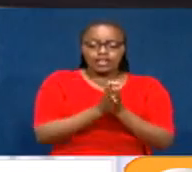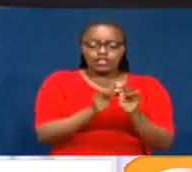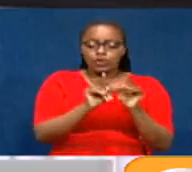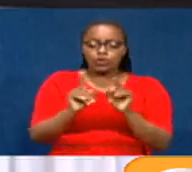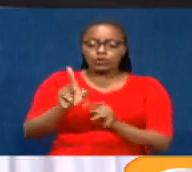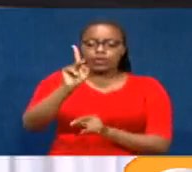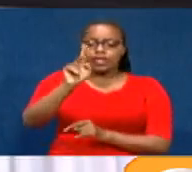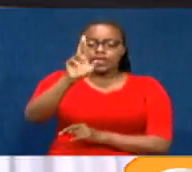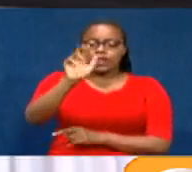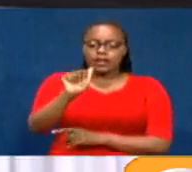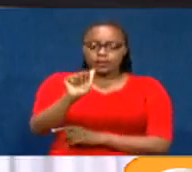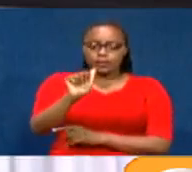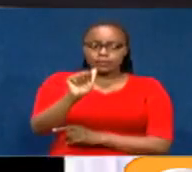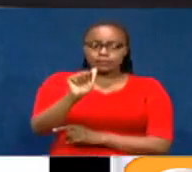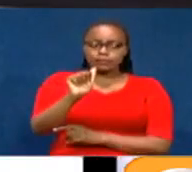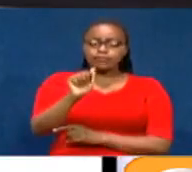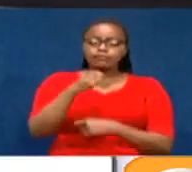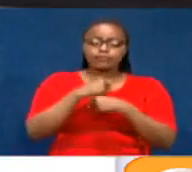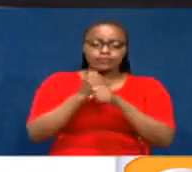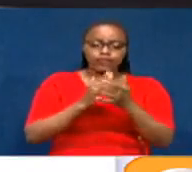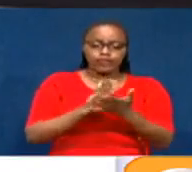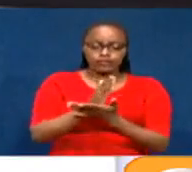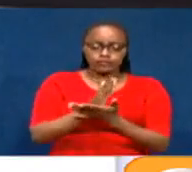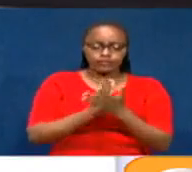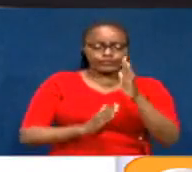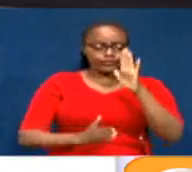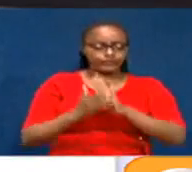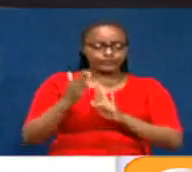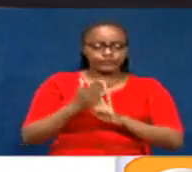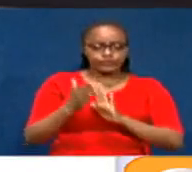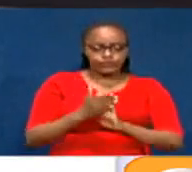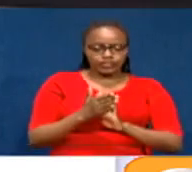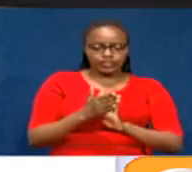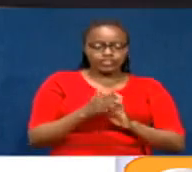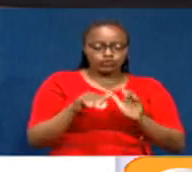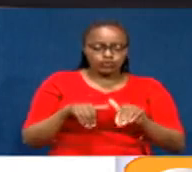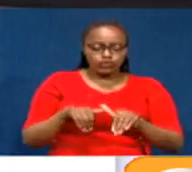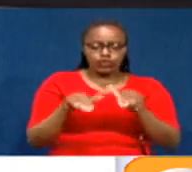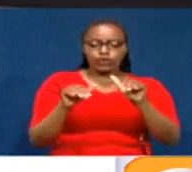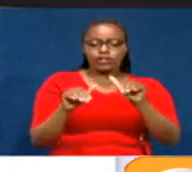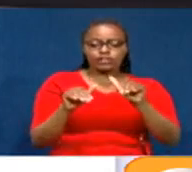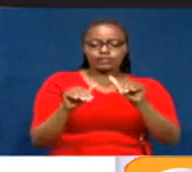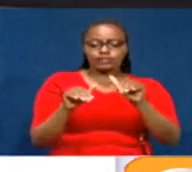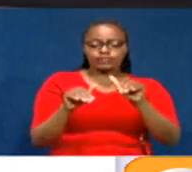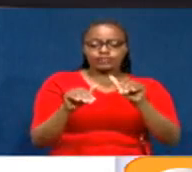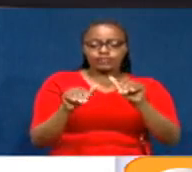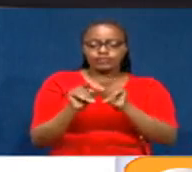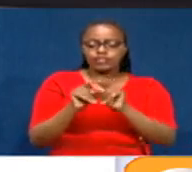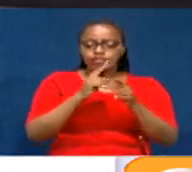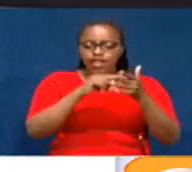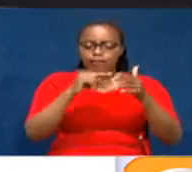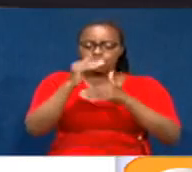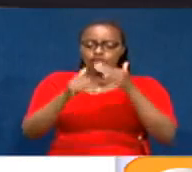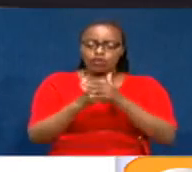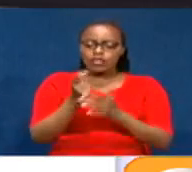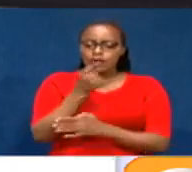Revenue Authority to ensure an expedited and fast-track lane for customs clearance for